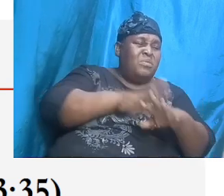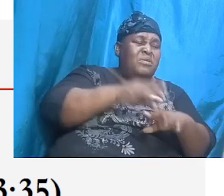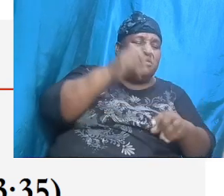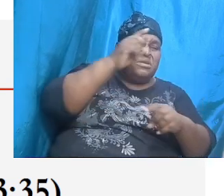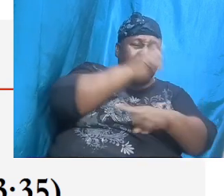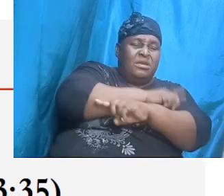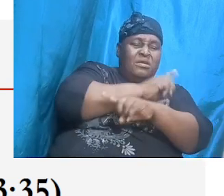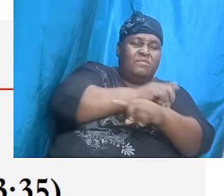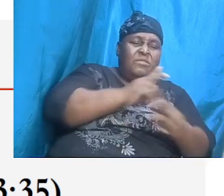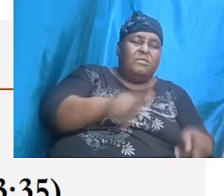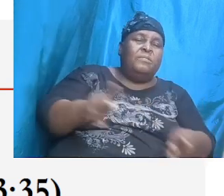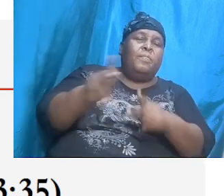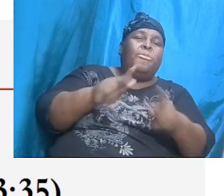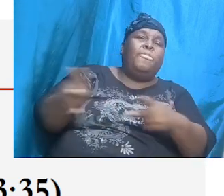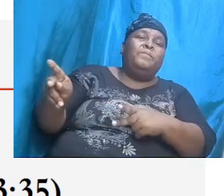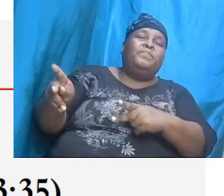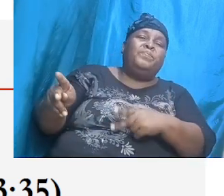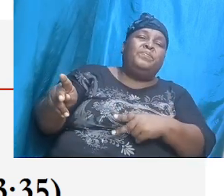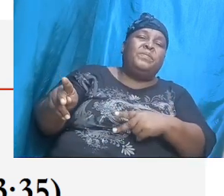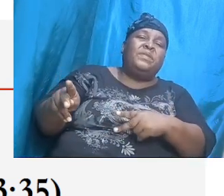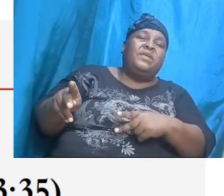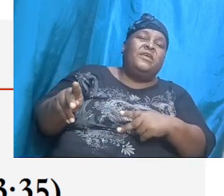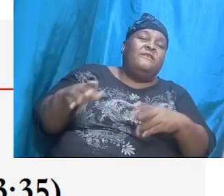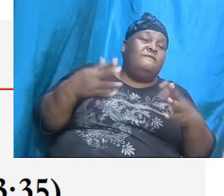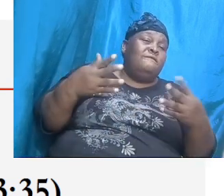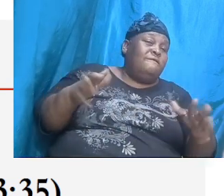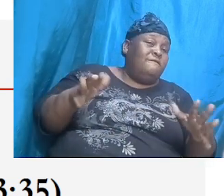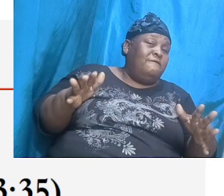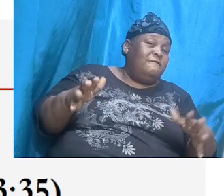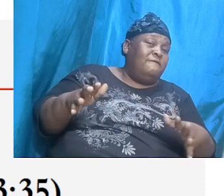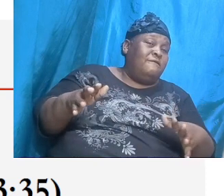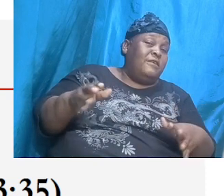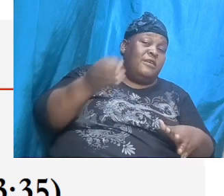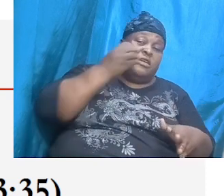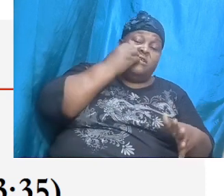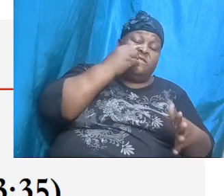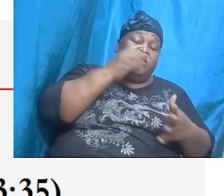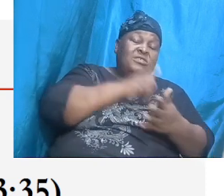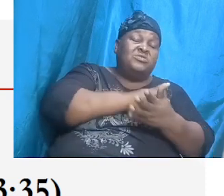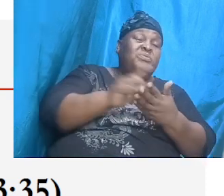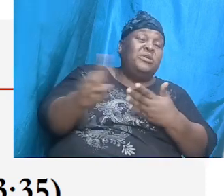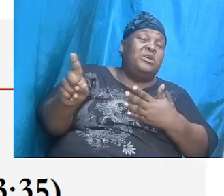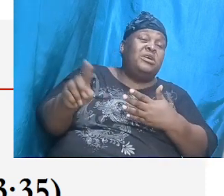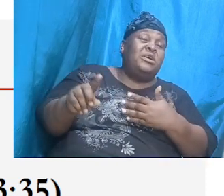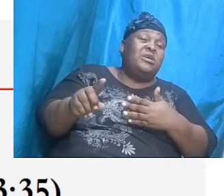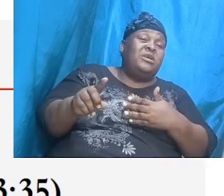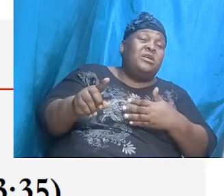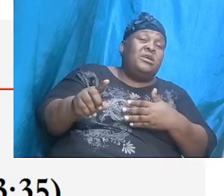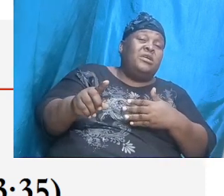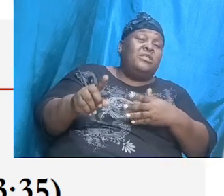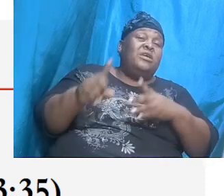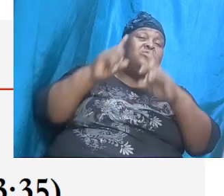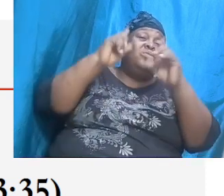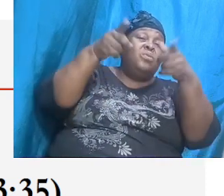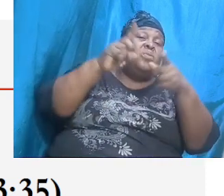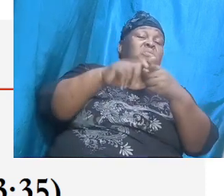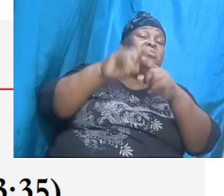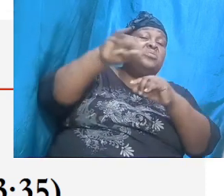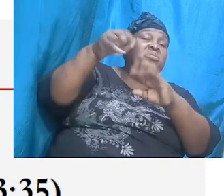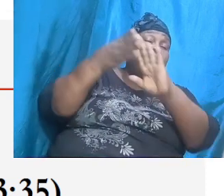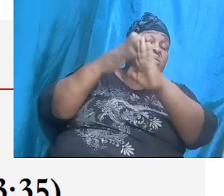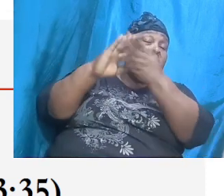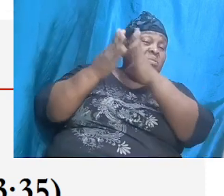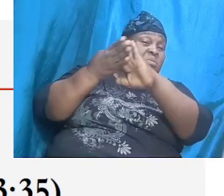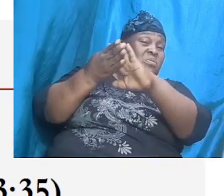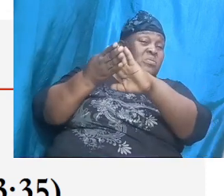Pentecost is, I think it ends the Feast of Weeks, if my mind serves me right. And remember, I tell you, they had to go up to Jerusalem.